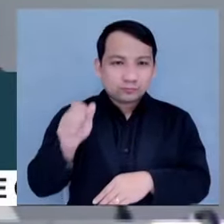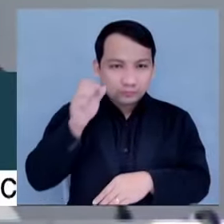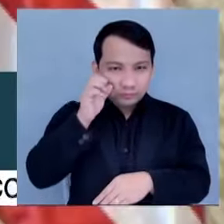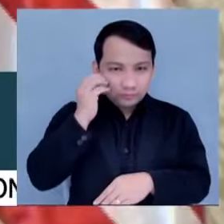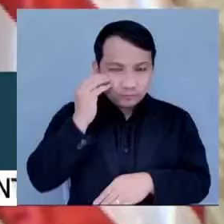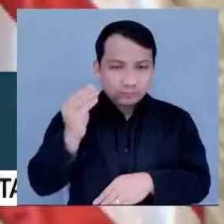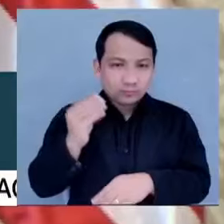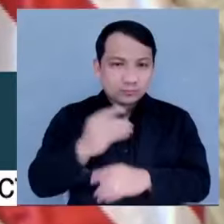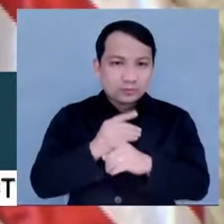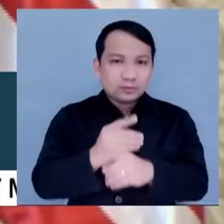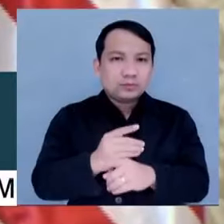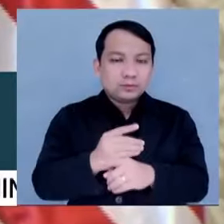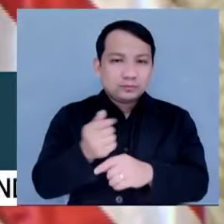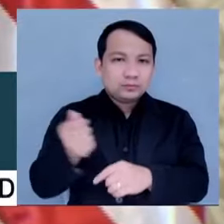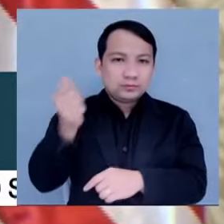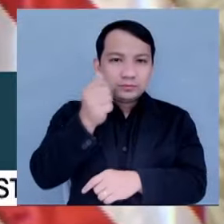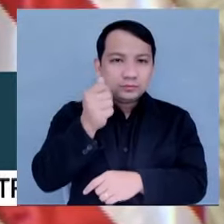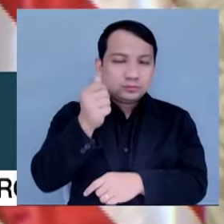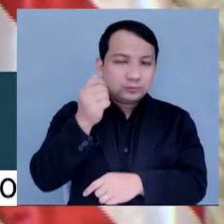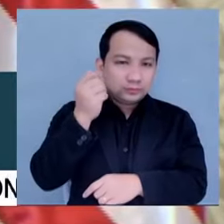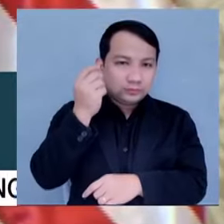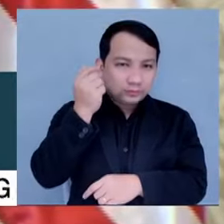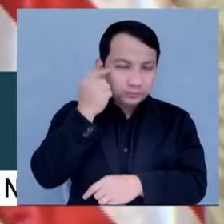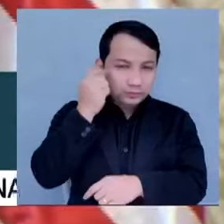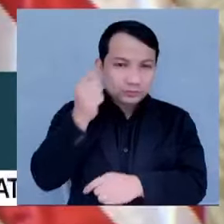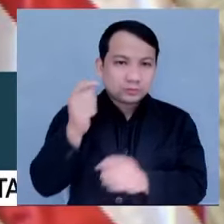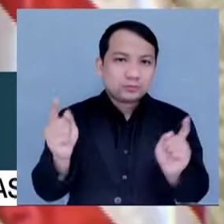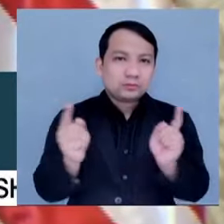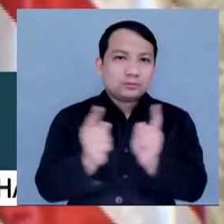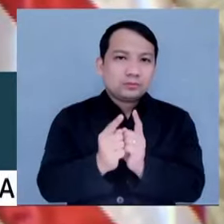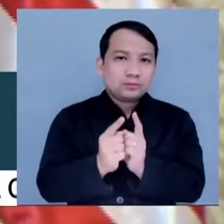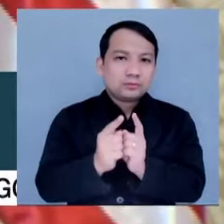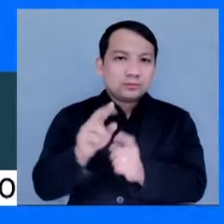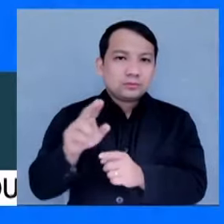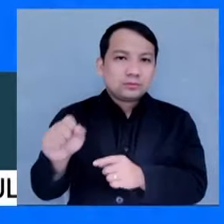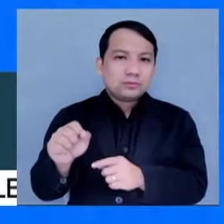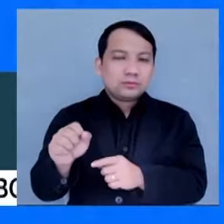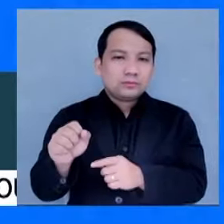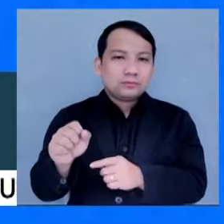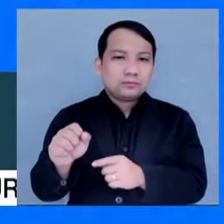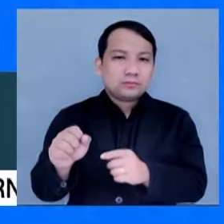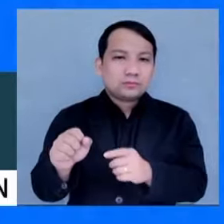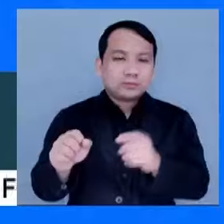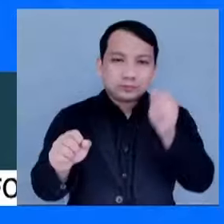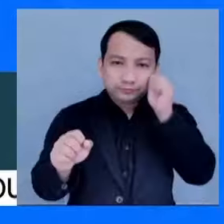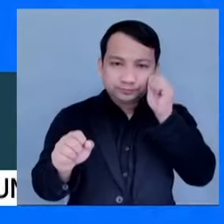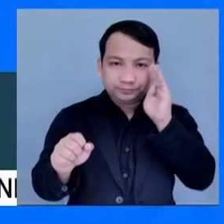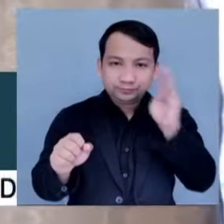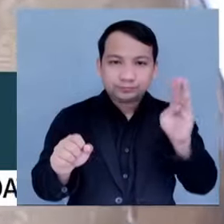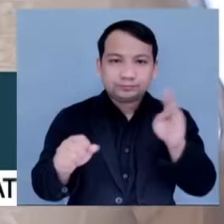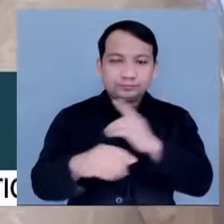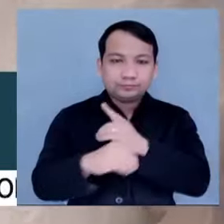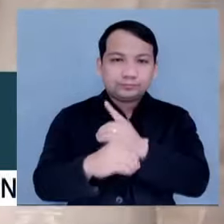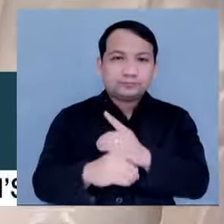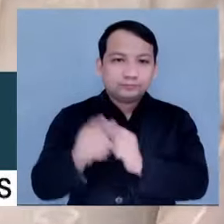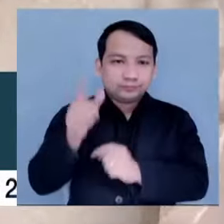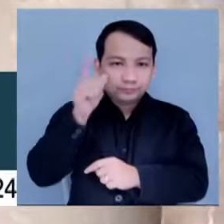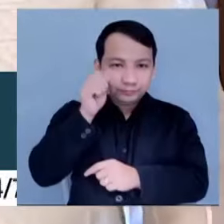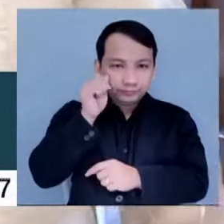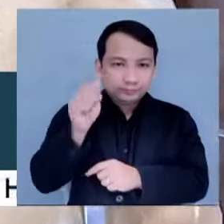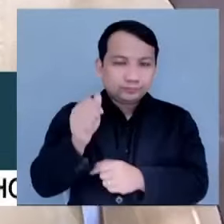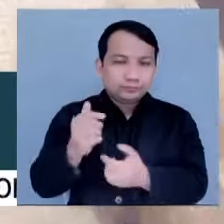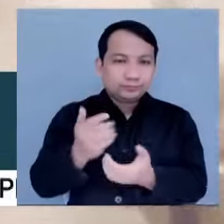and Defense Chief Gilbert Teodoro will meet their U.S. counterparts, Secretary of State Antony Blinken and Defense Chief Lloyd